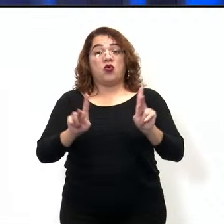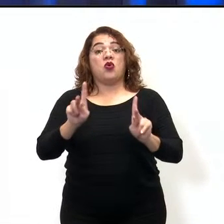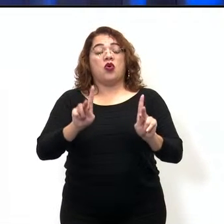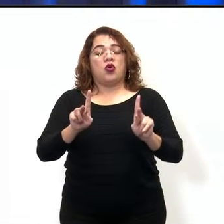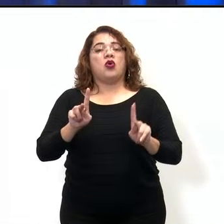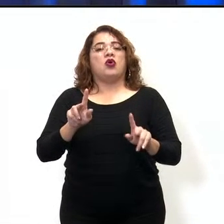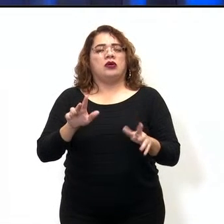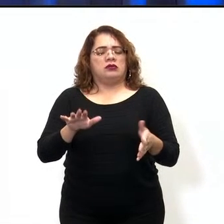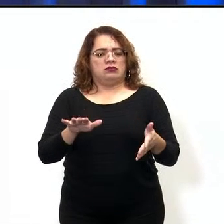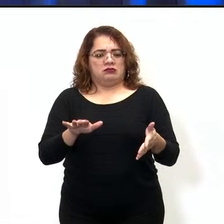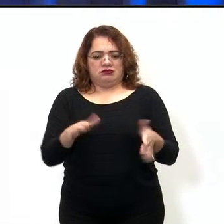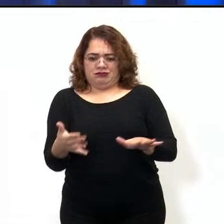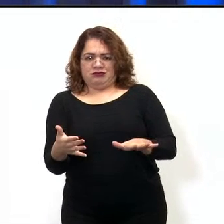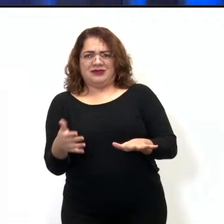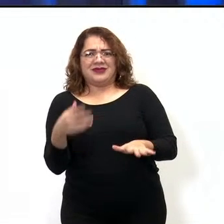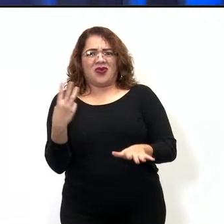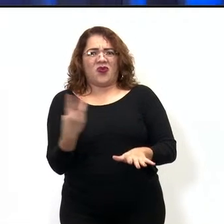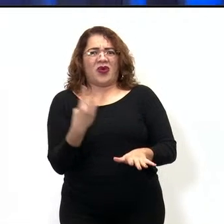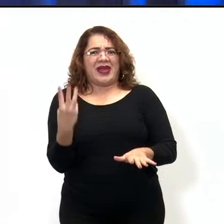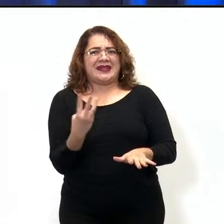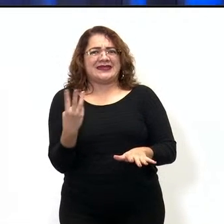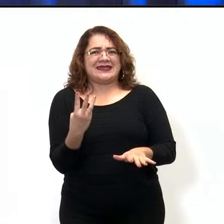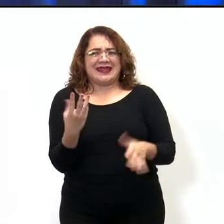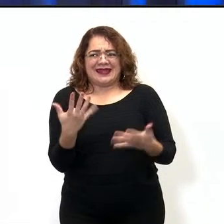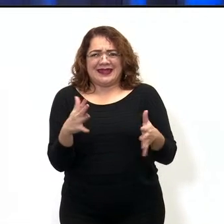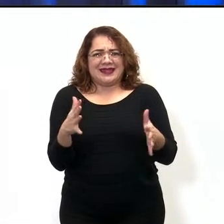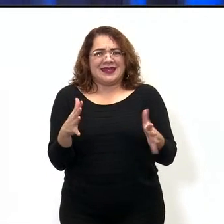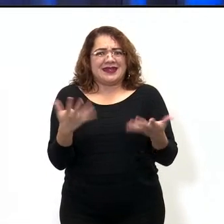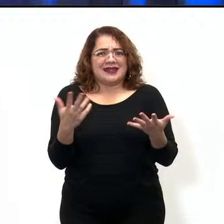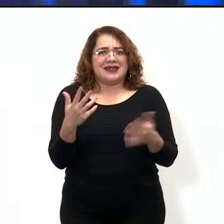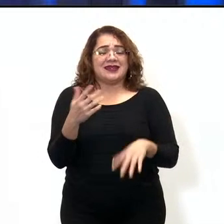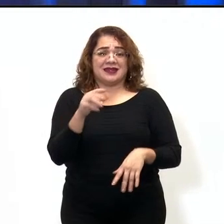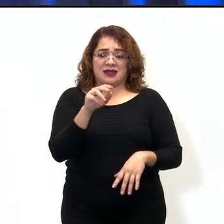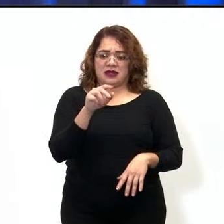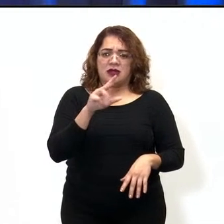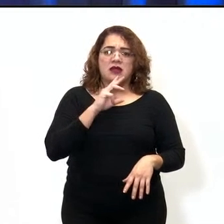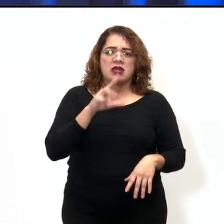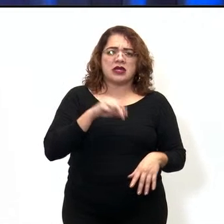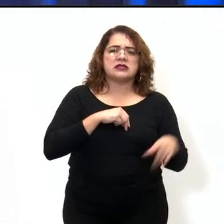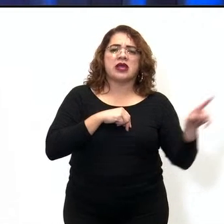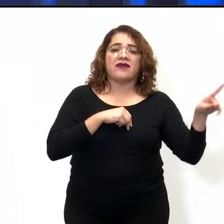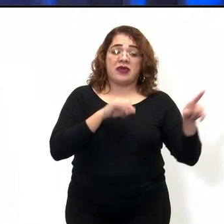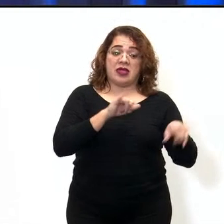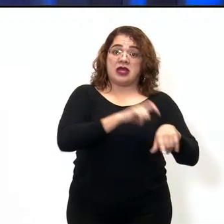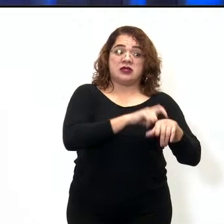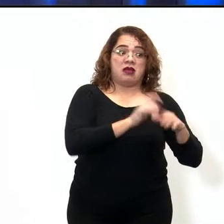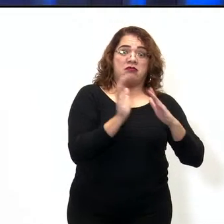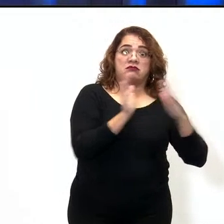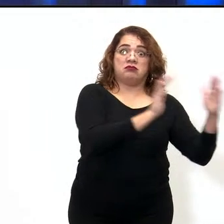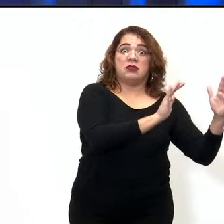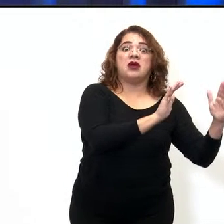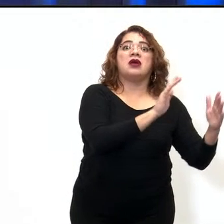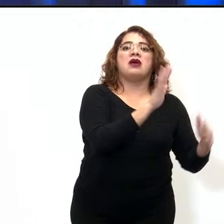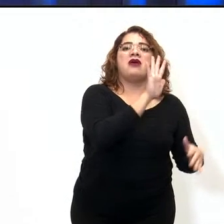only Wednesday. And in our average, around Thanksgiving, we had maybe 5 people. We had 5 deaths in a week. So